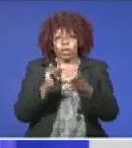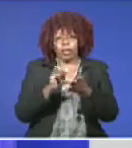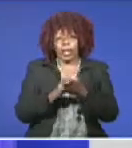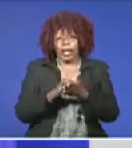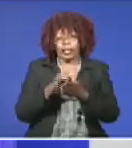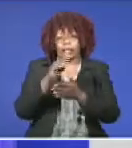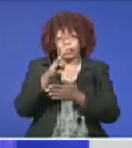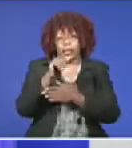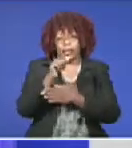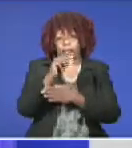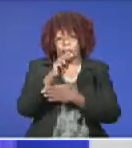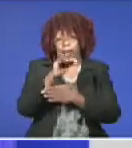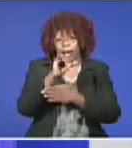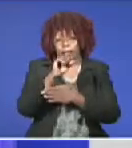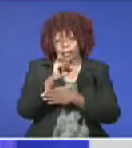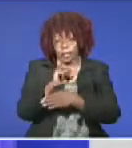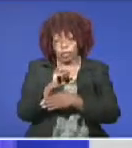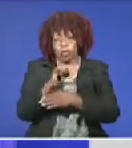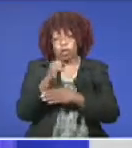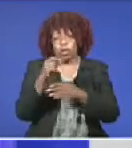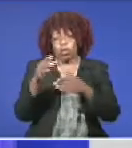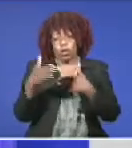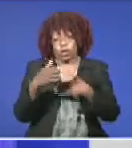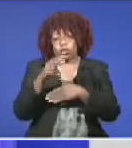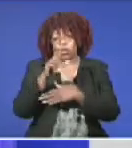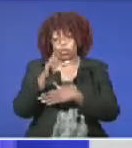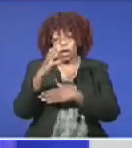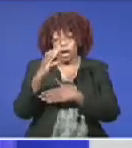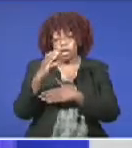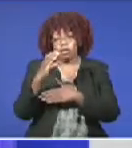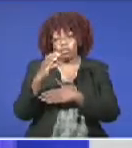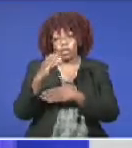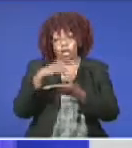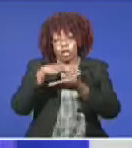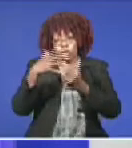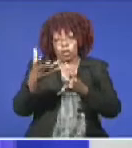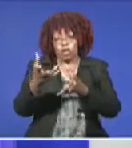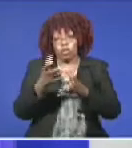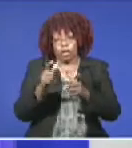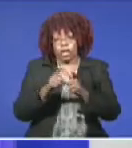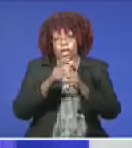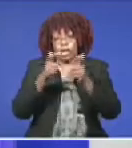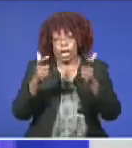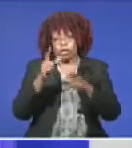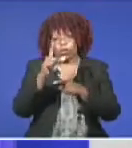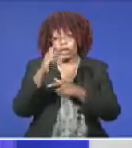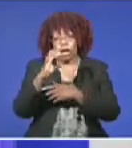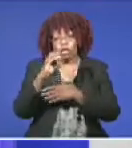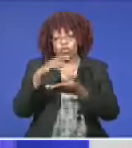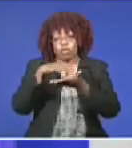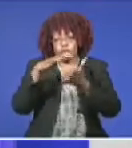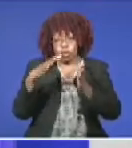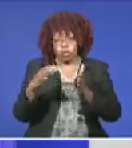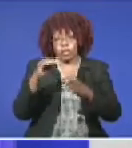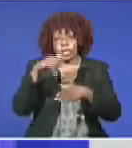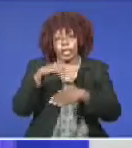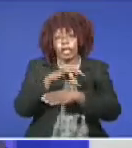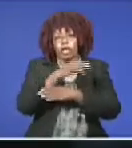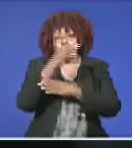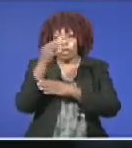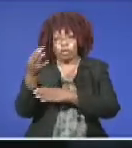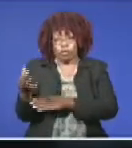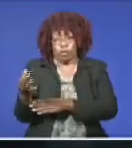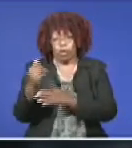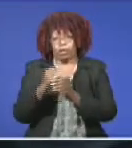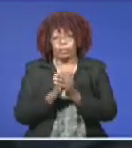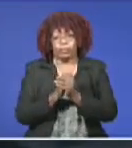BAMSI, with nearly 300 students enrolled, will attract its largest cohort of 100 students in the fall.